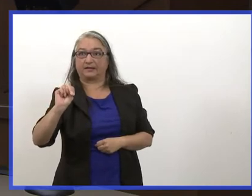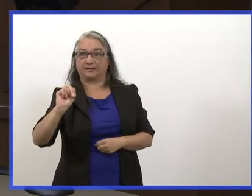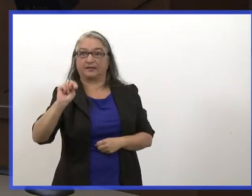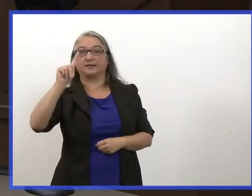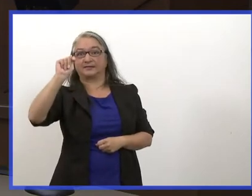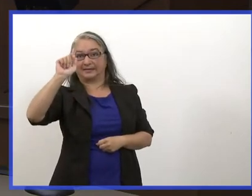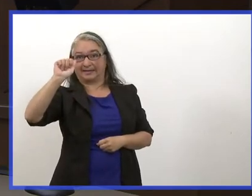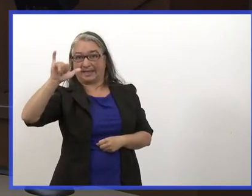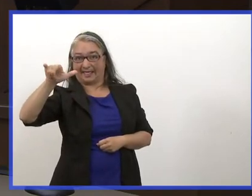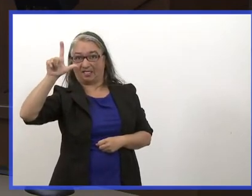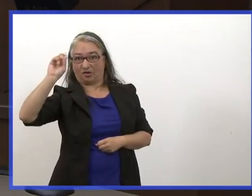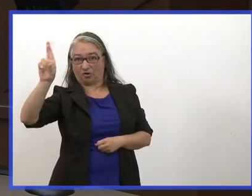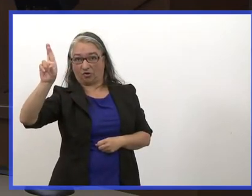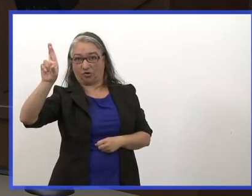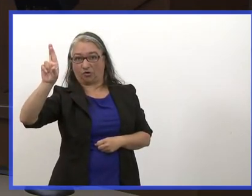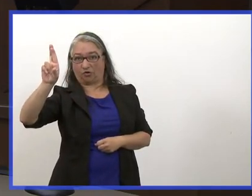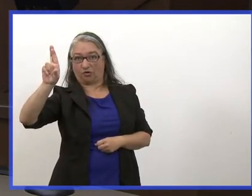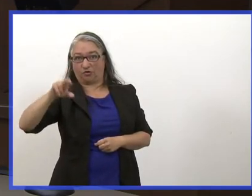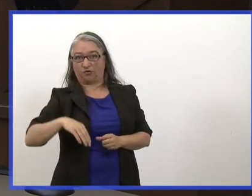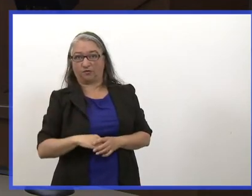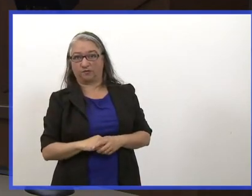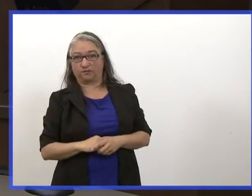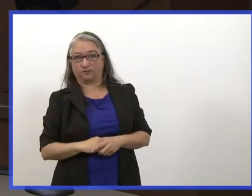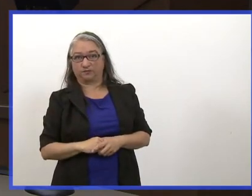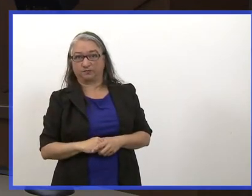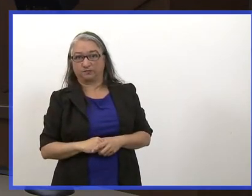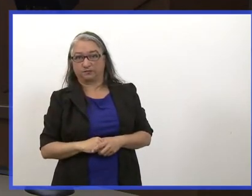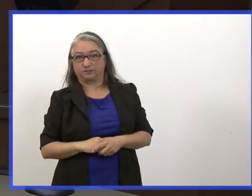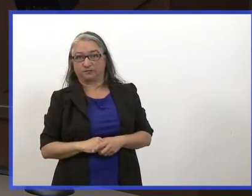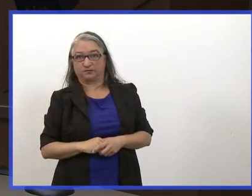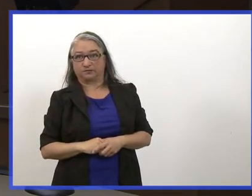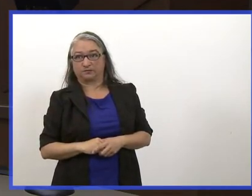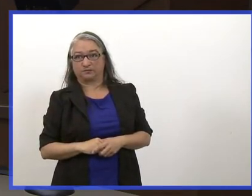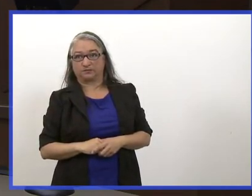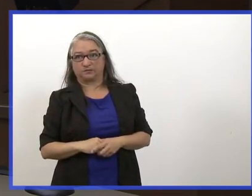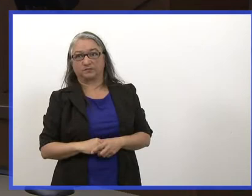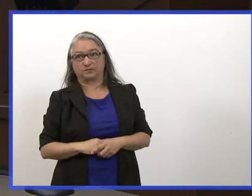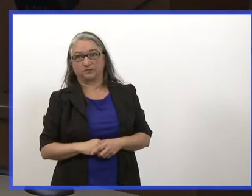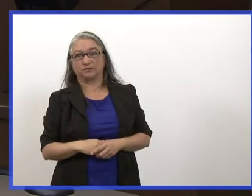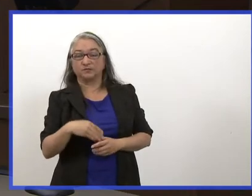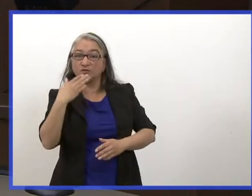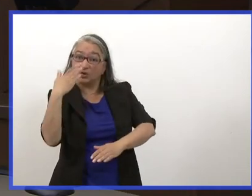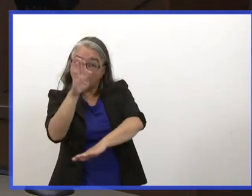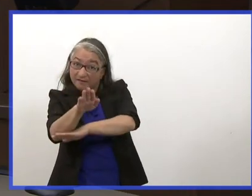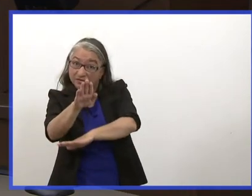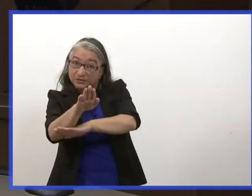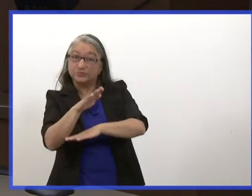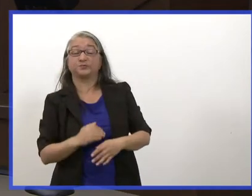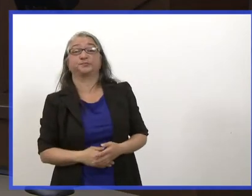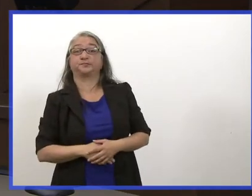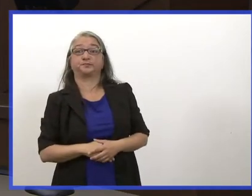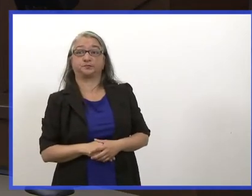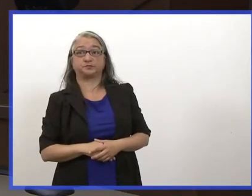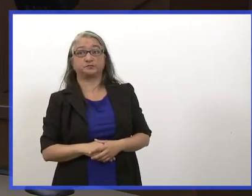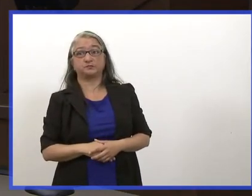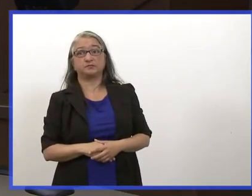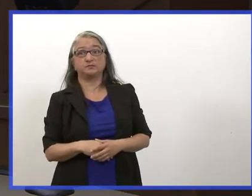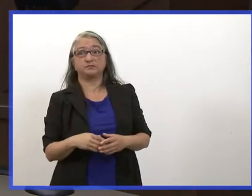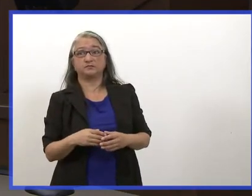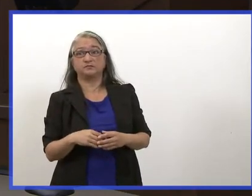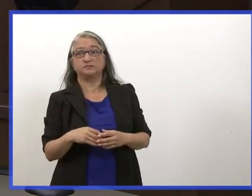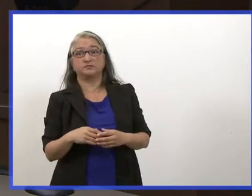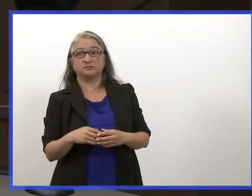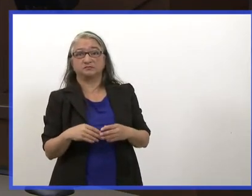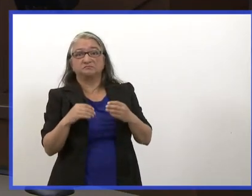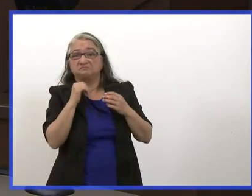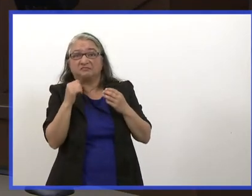Hi, good afternoon. There's not a whole lot of change in these health orders, except for essentially being extended. And some doctors have been